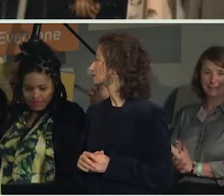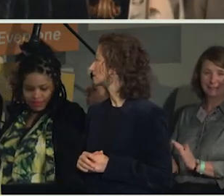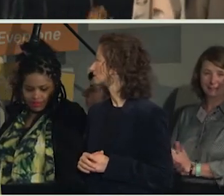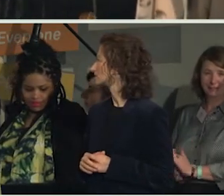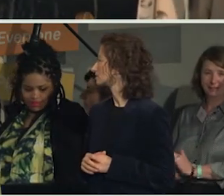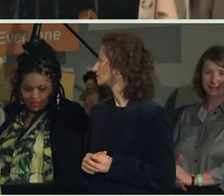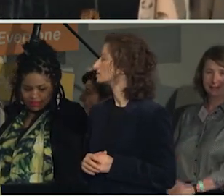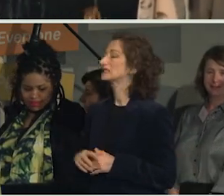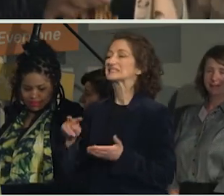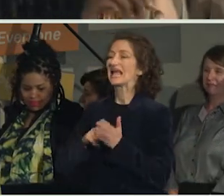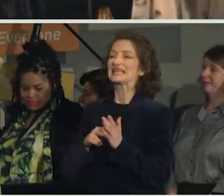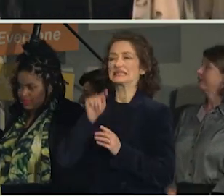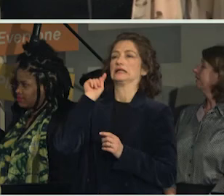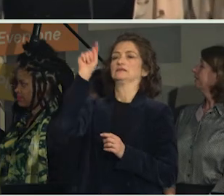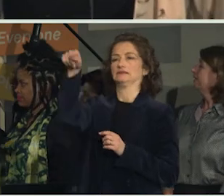Thank you to the technique.